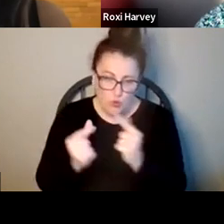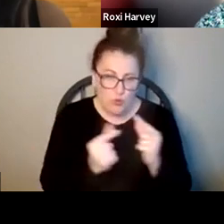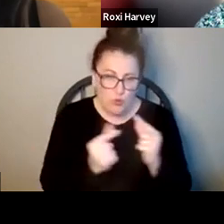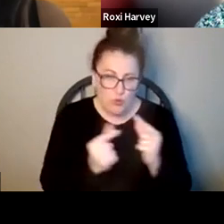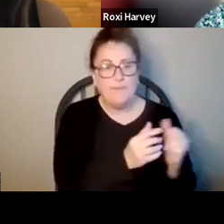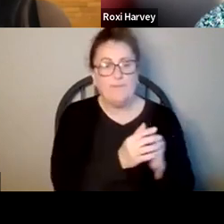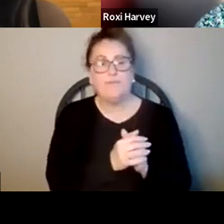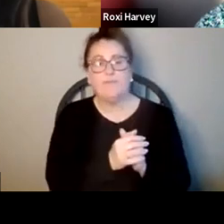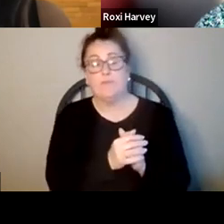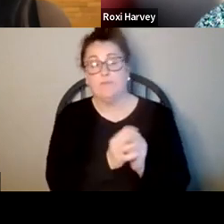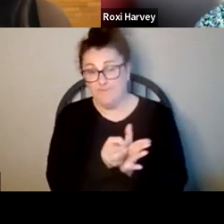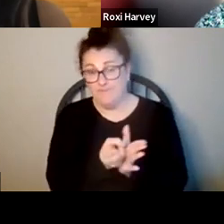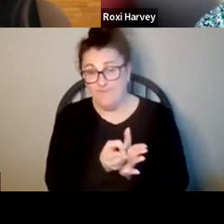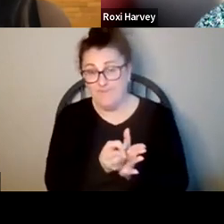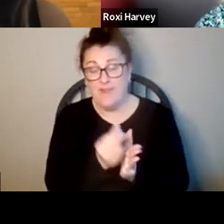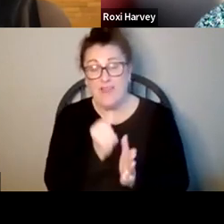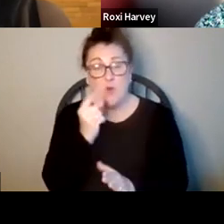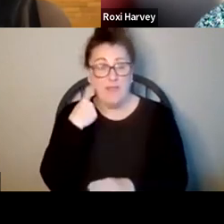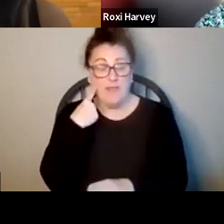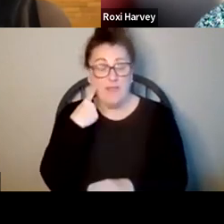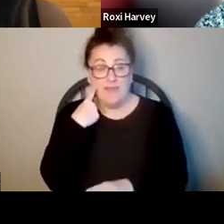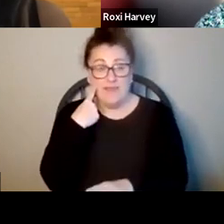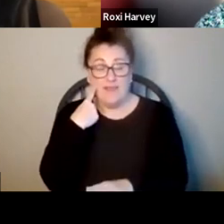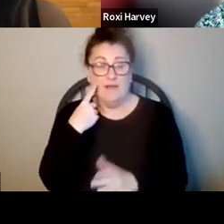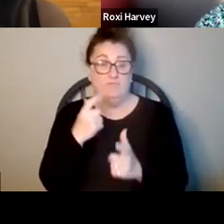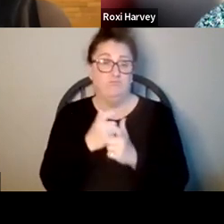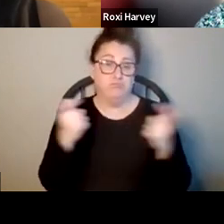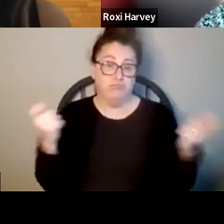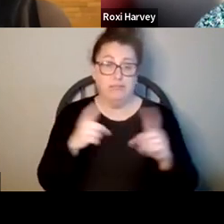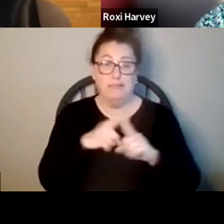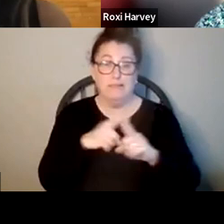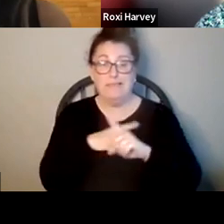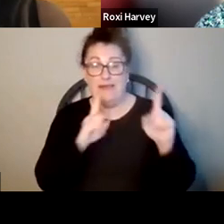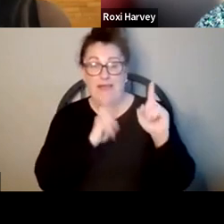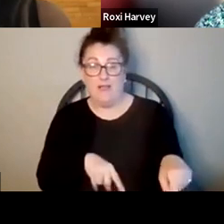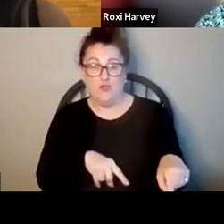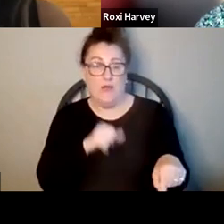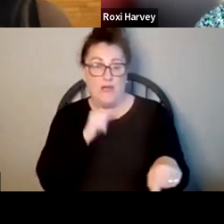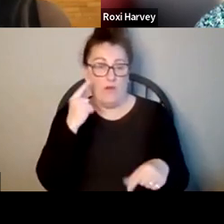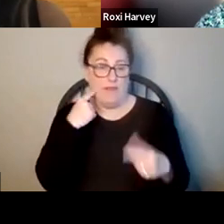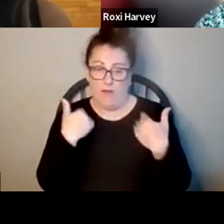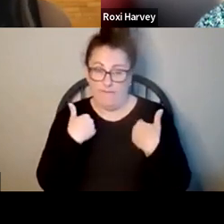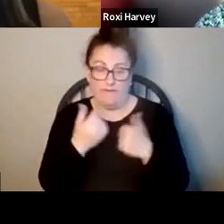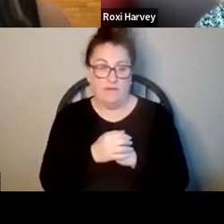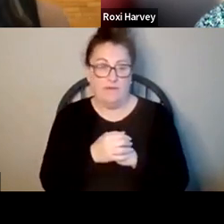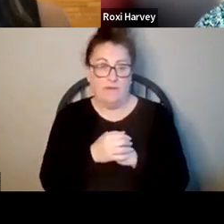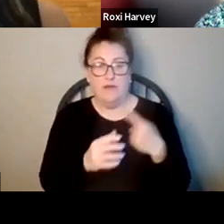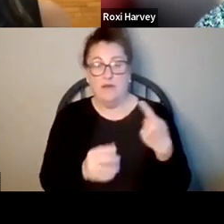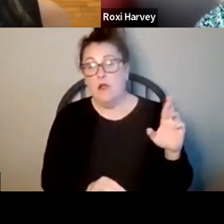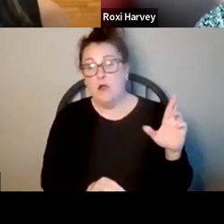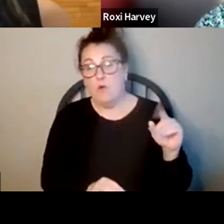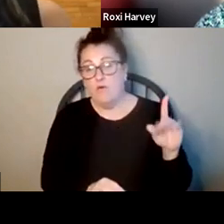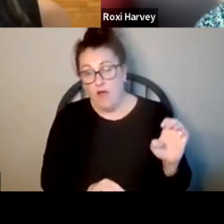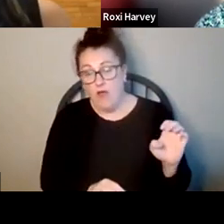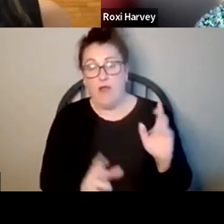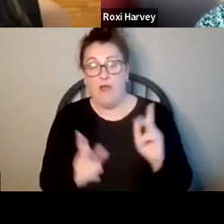I frankly don't think that we're going to get substantially different answers if the profiles of the folks who are going to